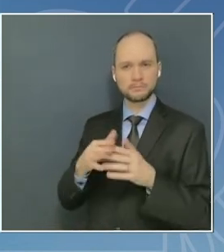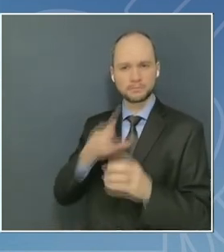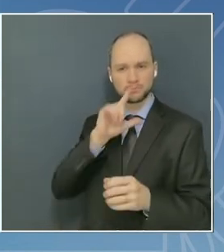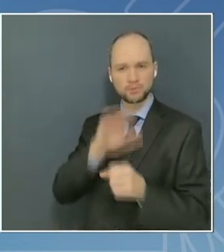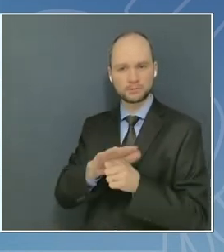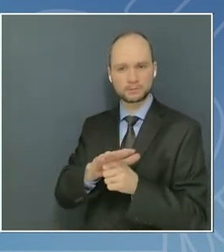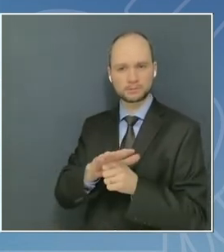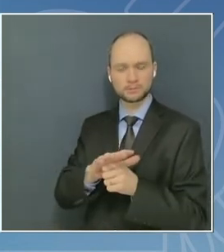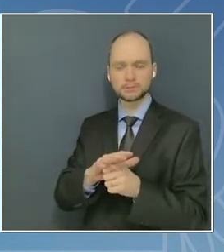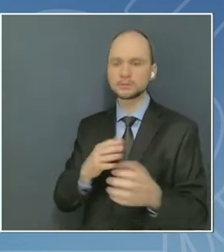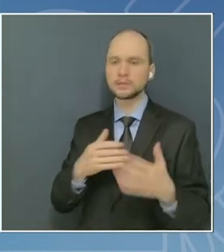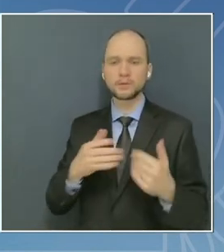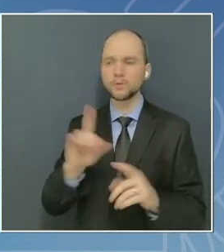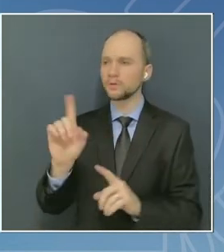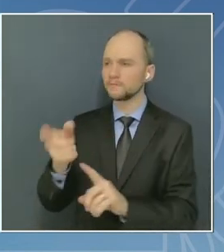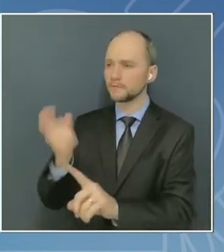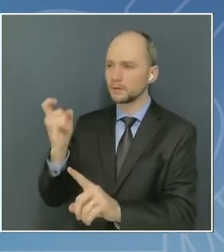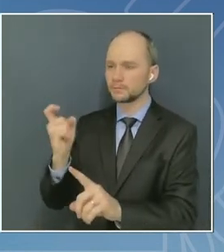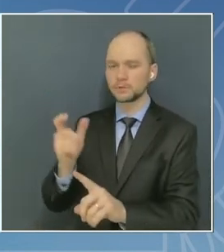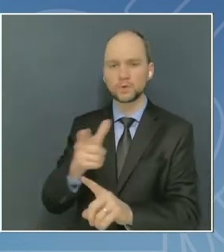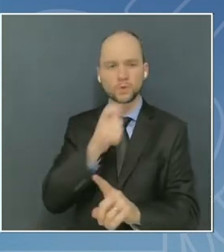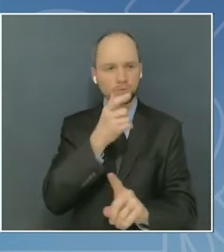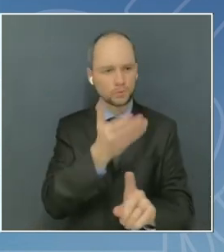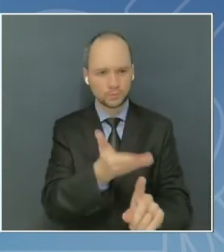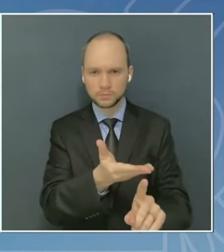we belong.